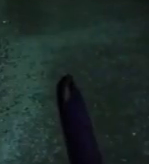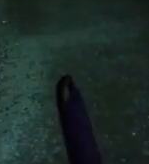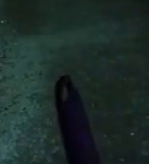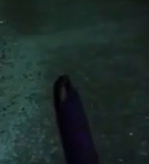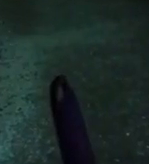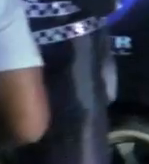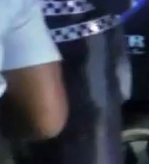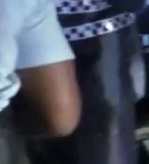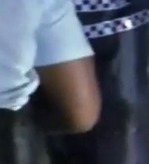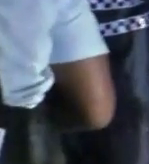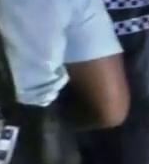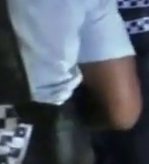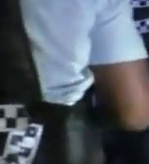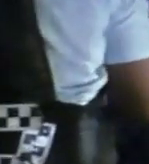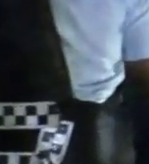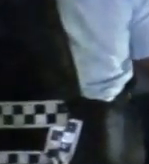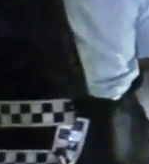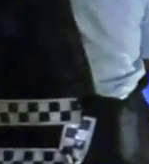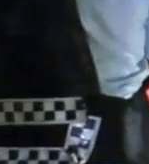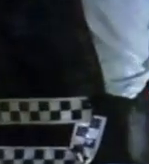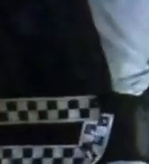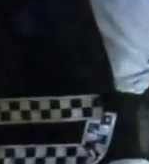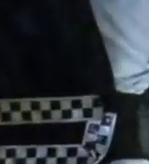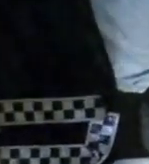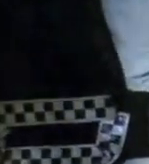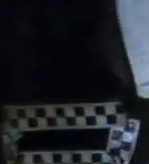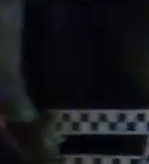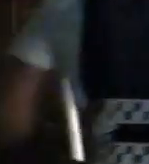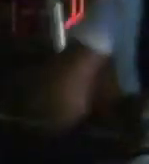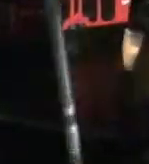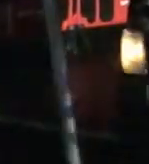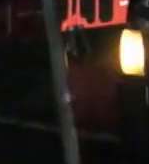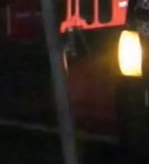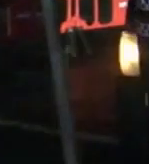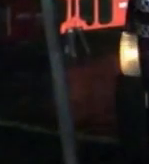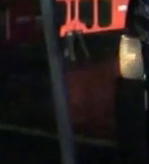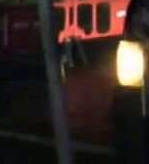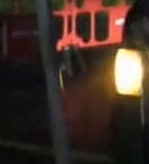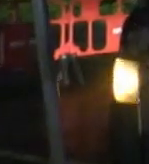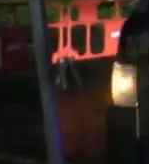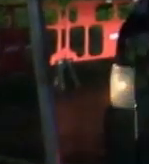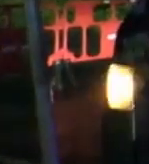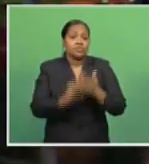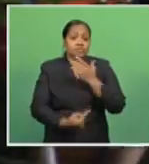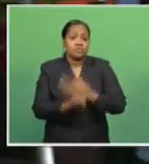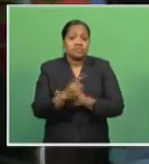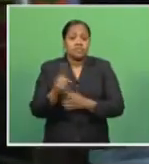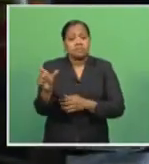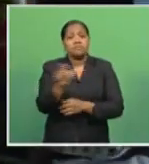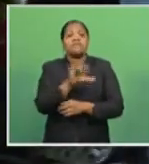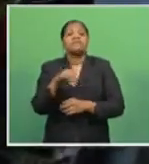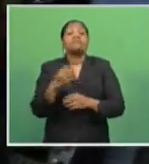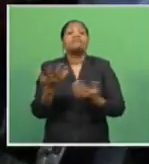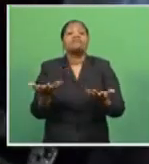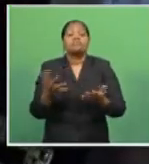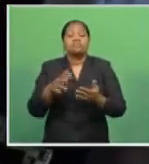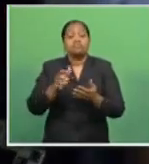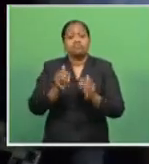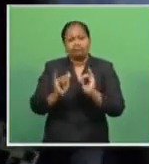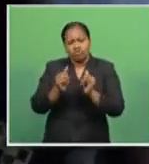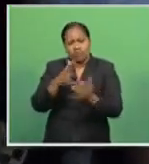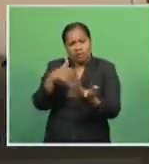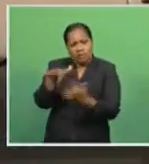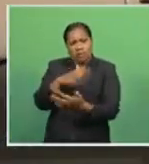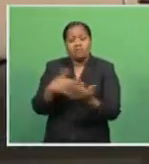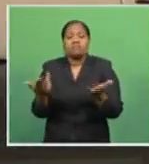together with another 43-year-old man who were both intoxicated and returning from a social gathering in Namaka, Nandi.